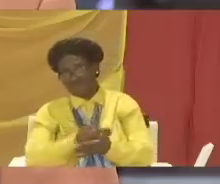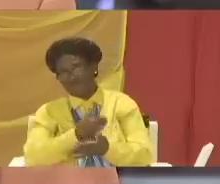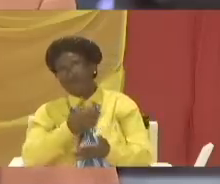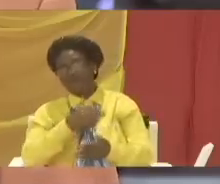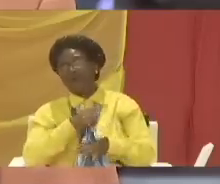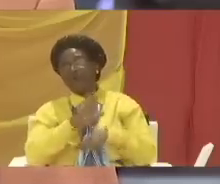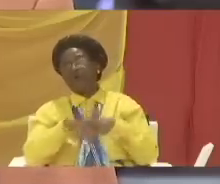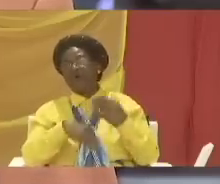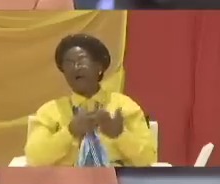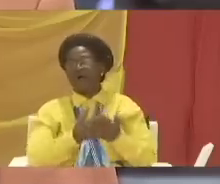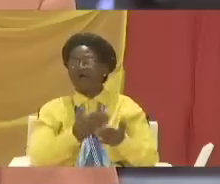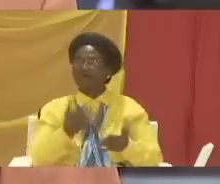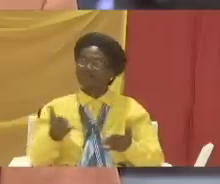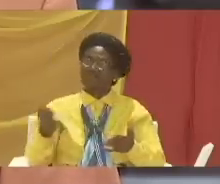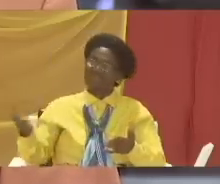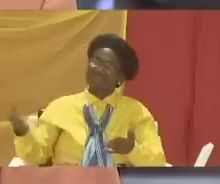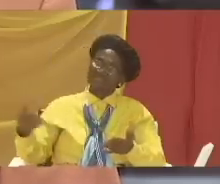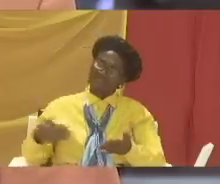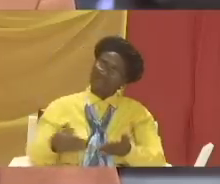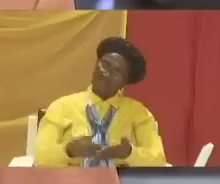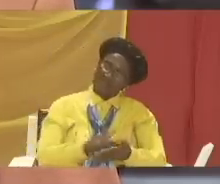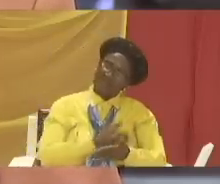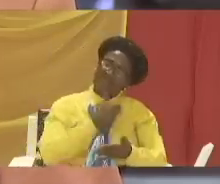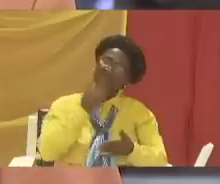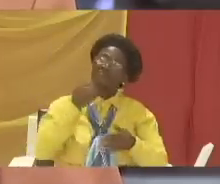All things new.